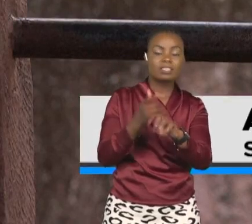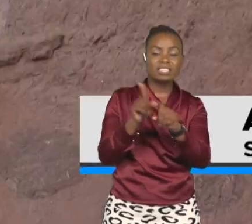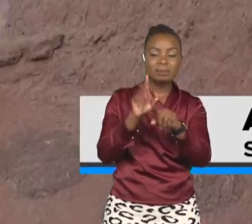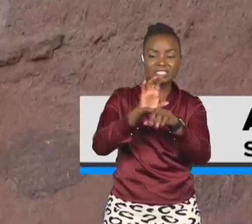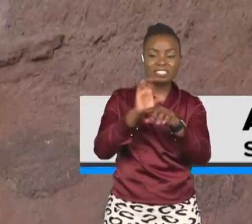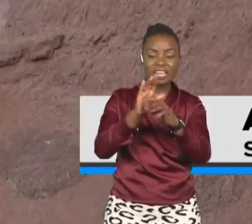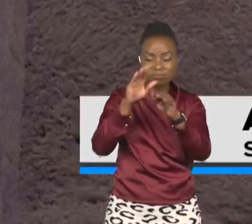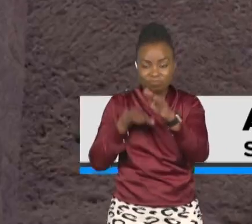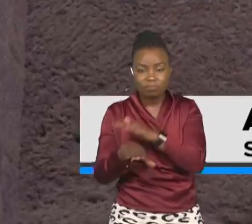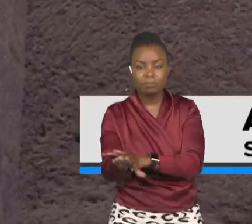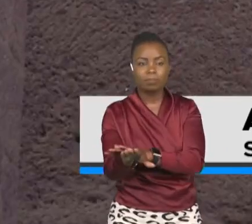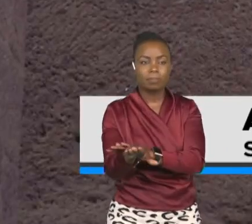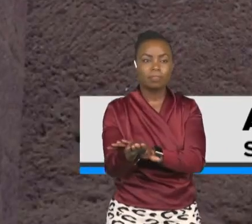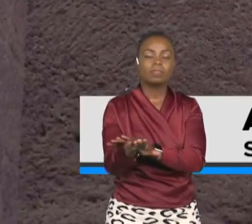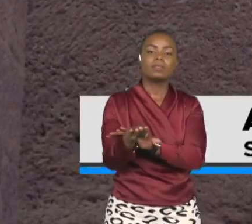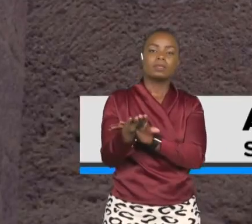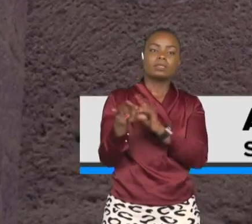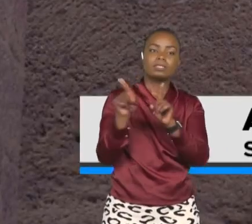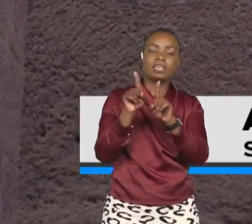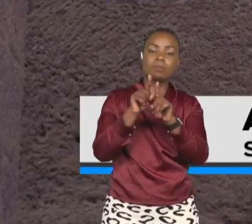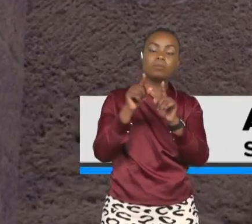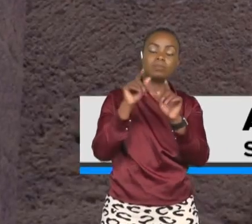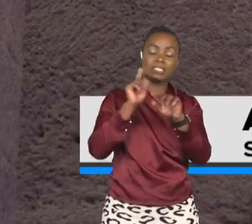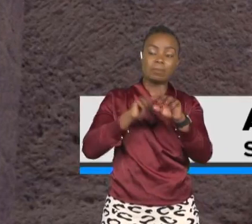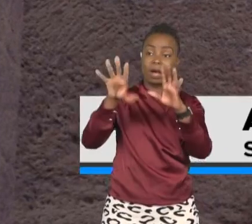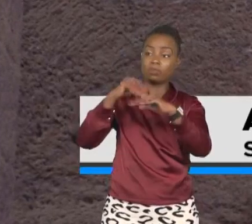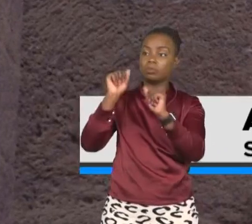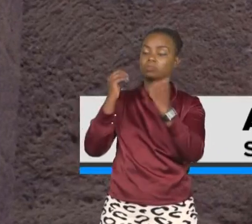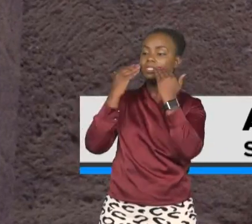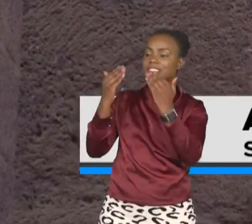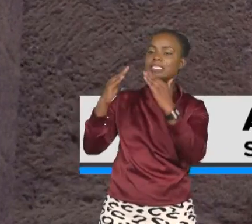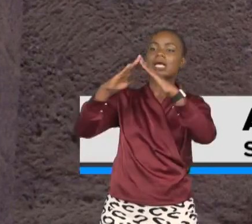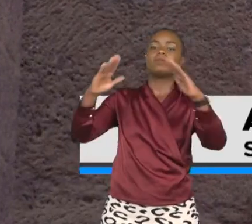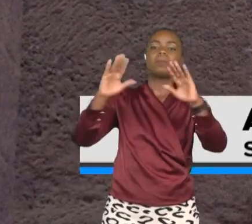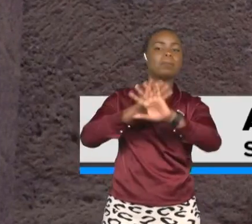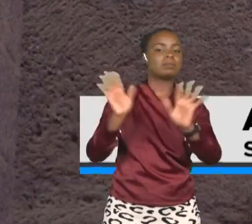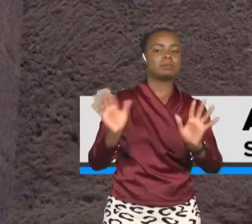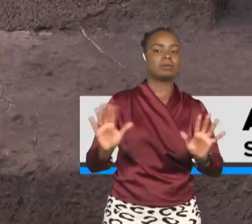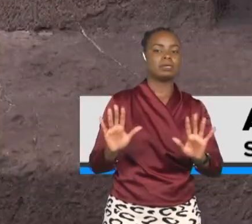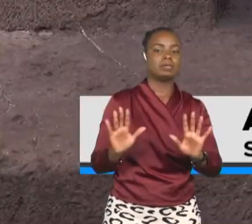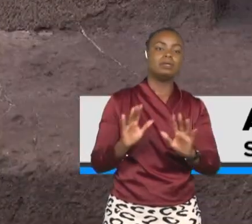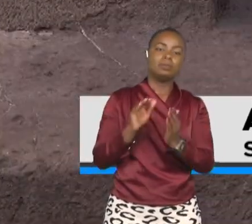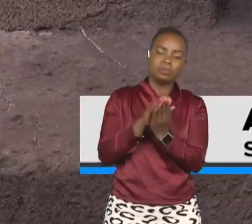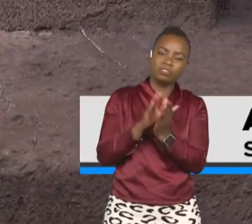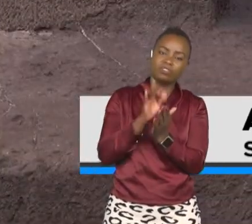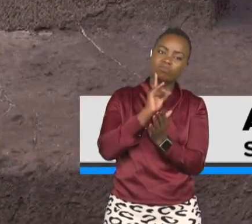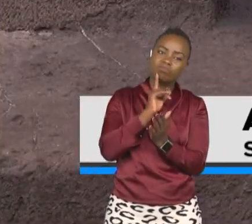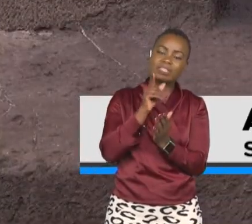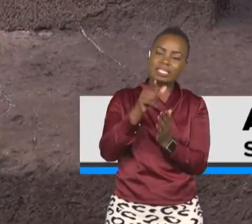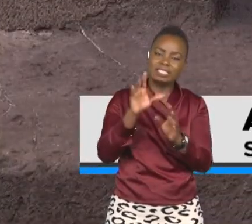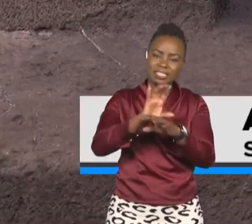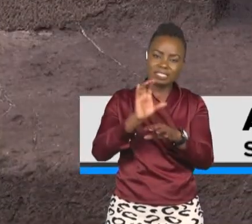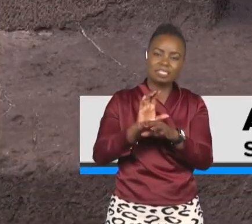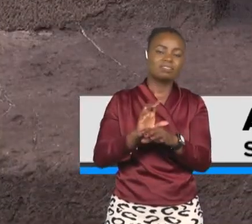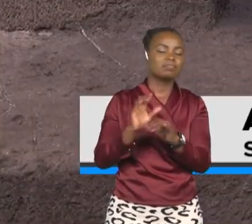by deep, dry moats with only their roofs visible. Preservationists say the shelters erected in 2008